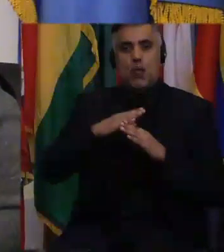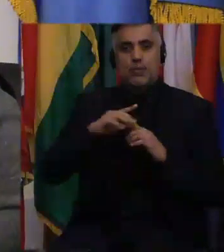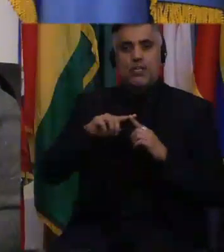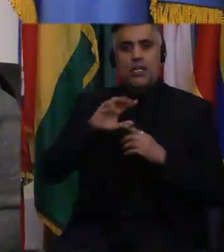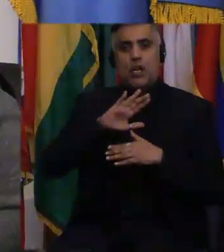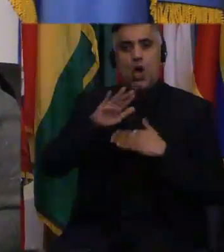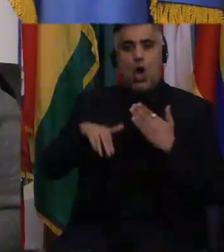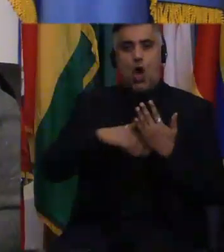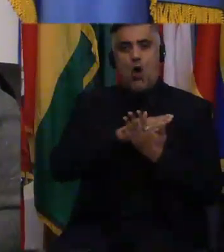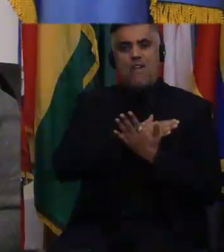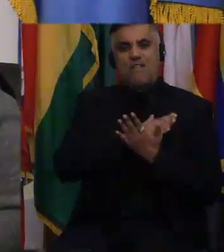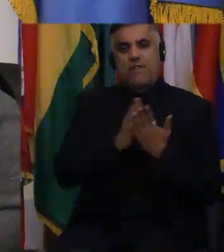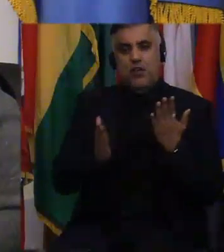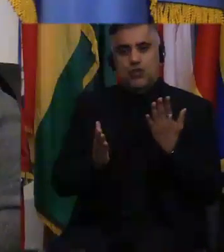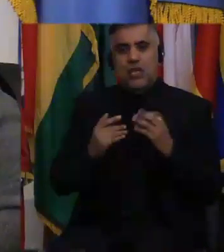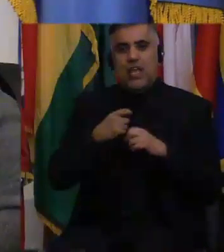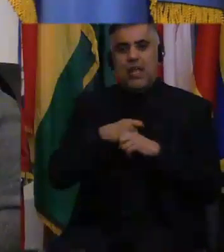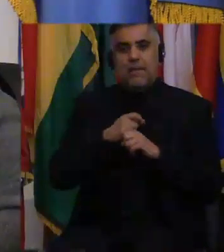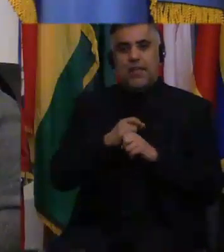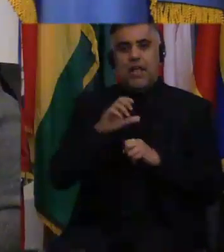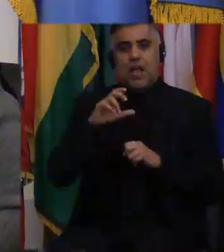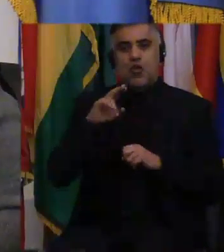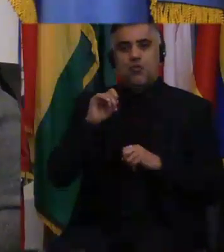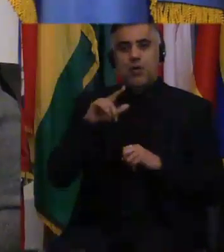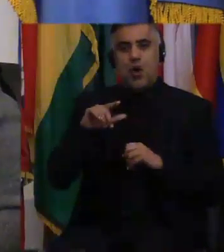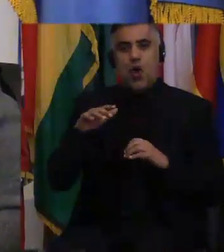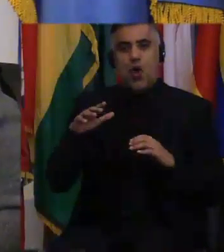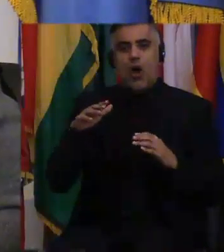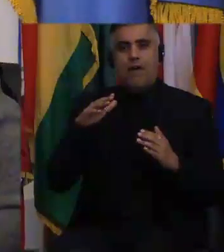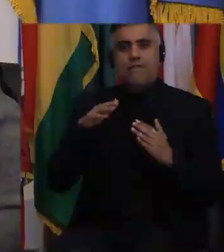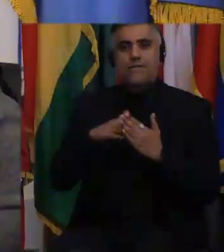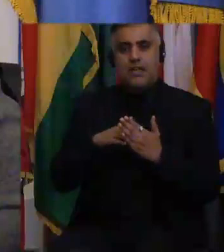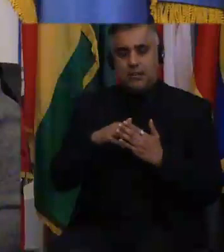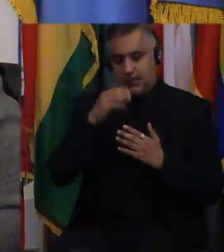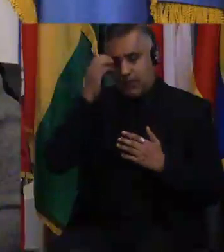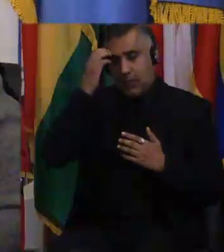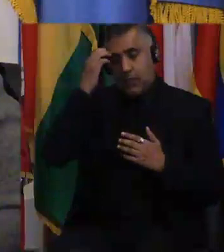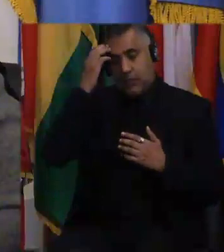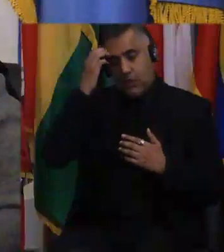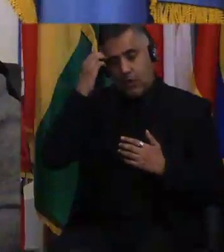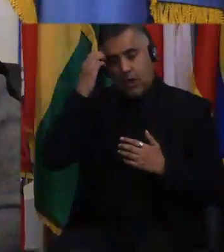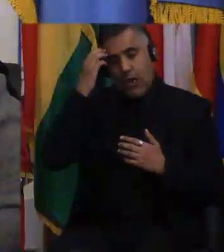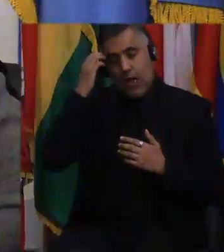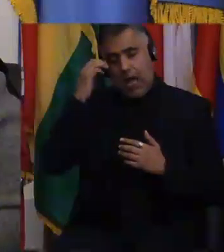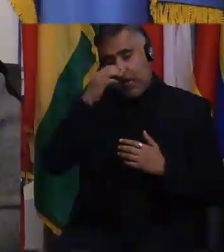all spheres and make it a criminal offense. And so that is